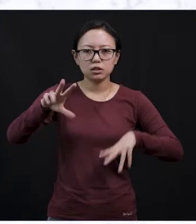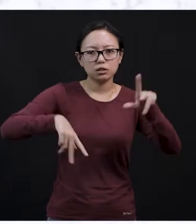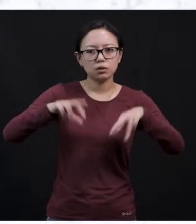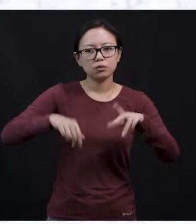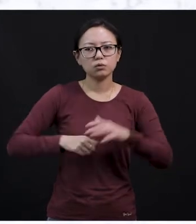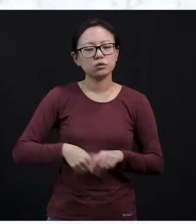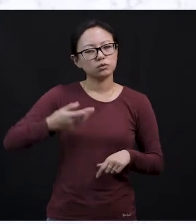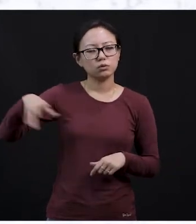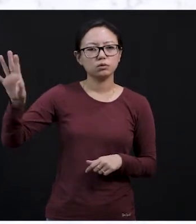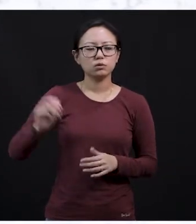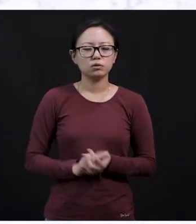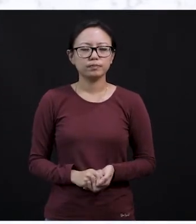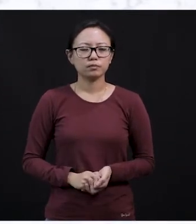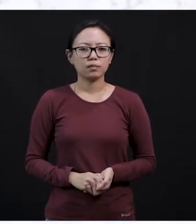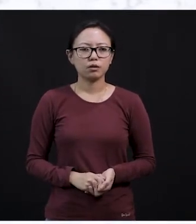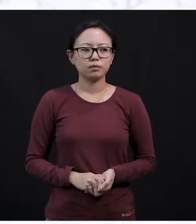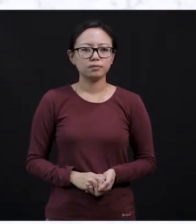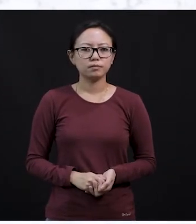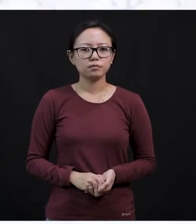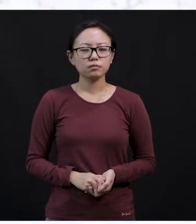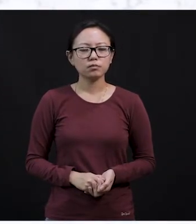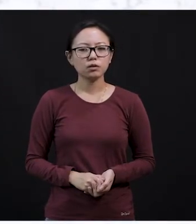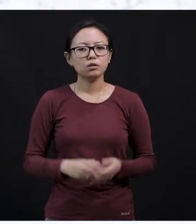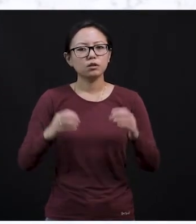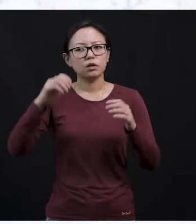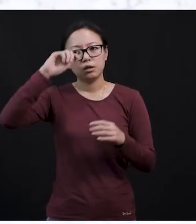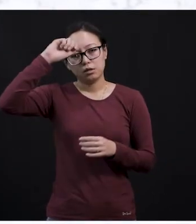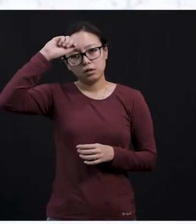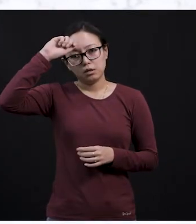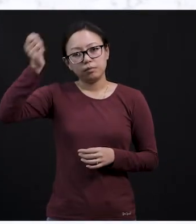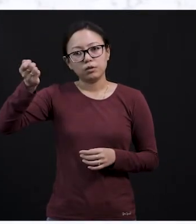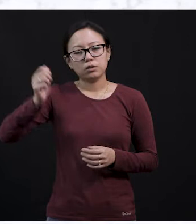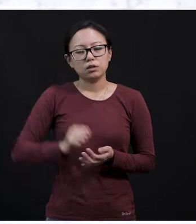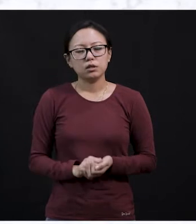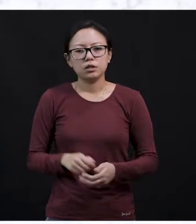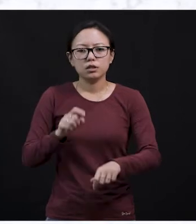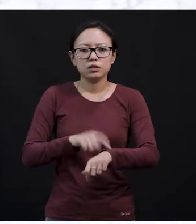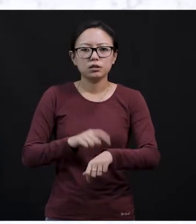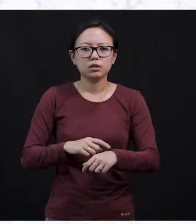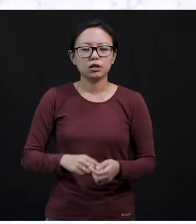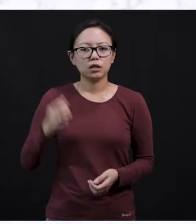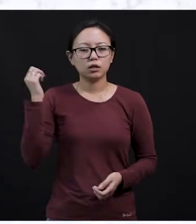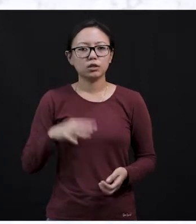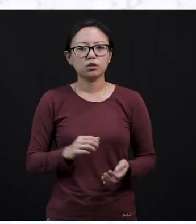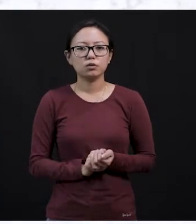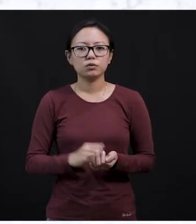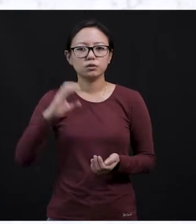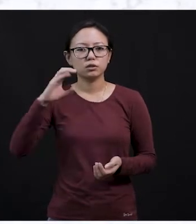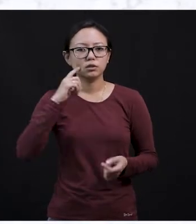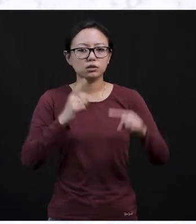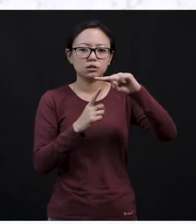of employment. So the new cities that came up during the British era was Bombay, we call it Mumbai